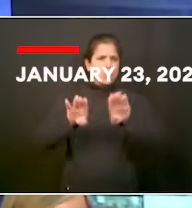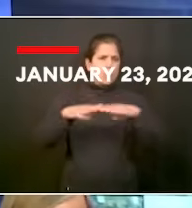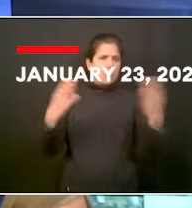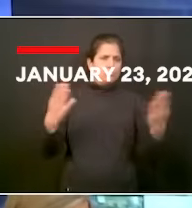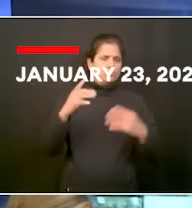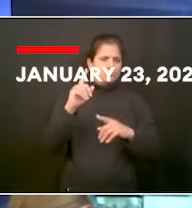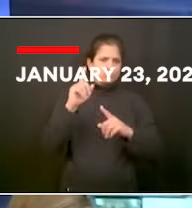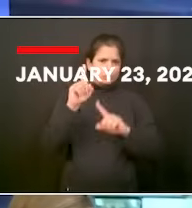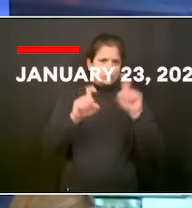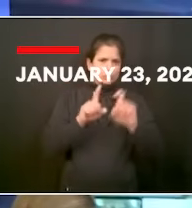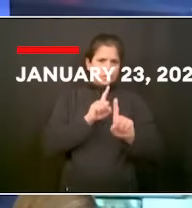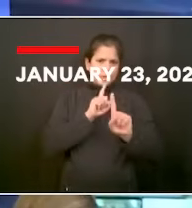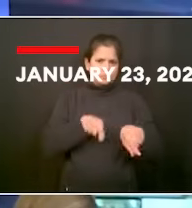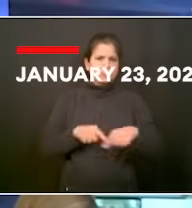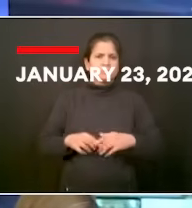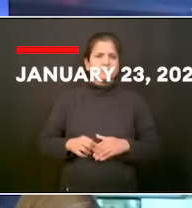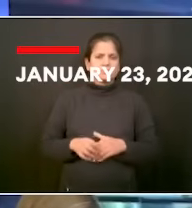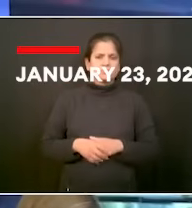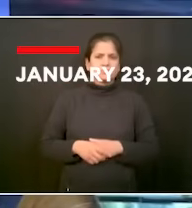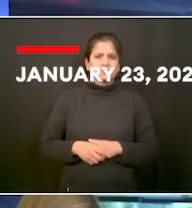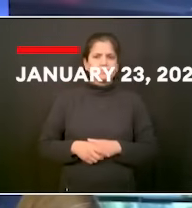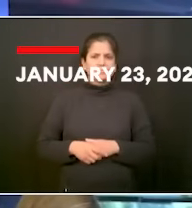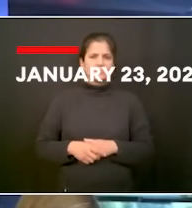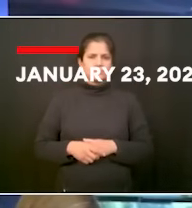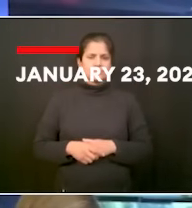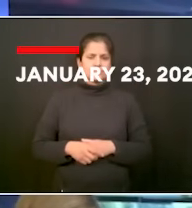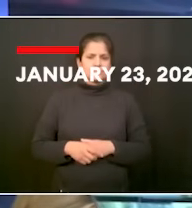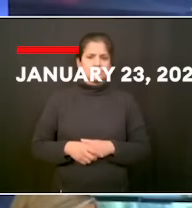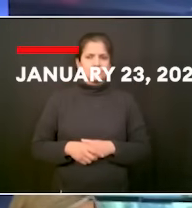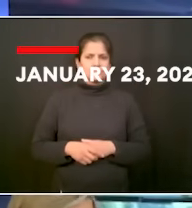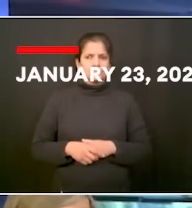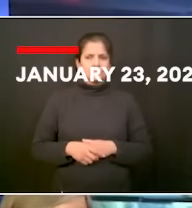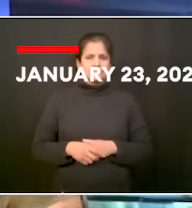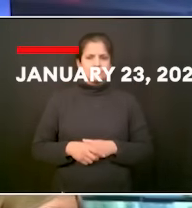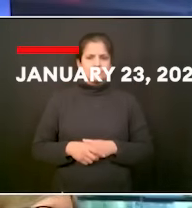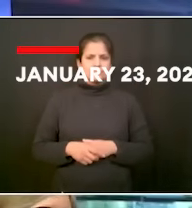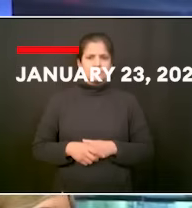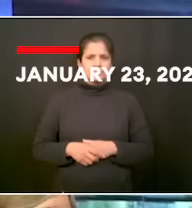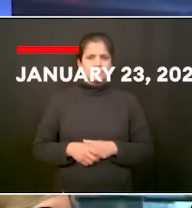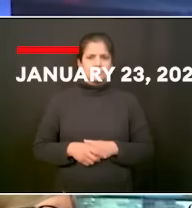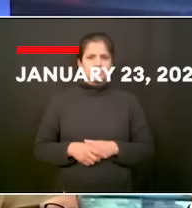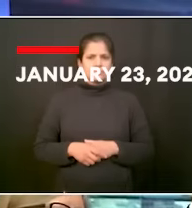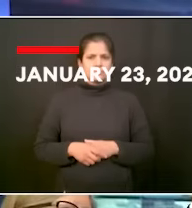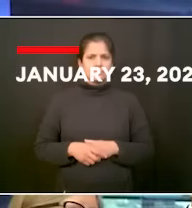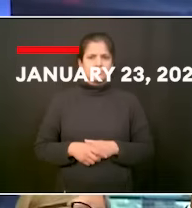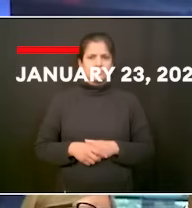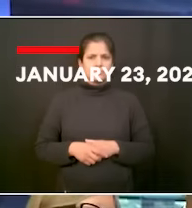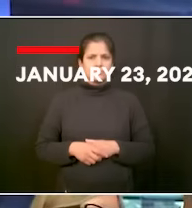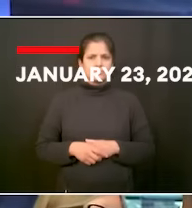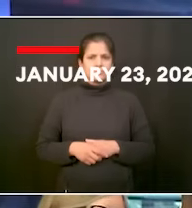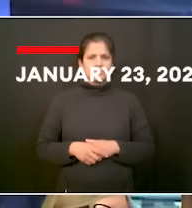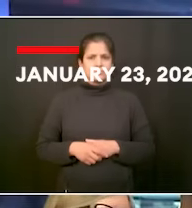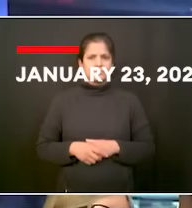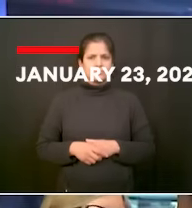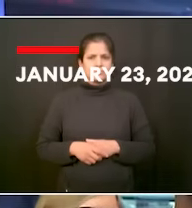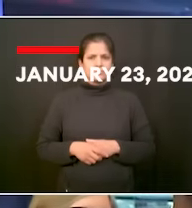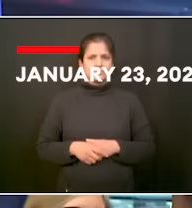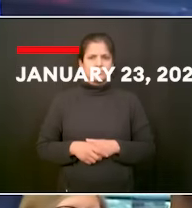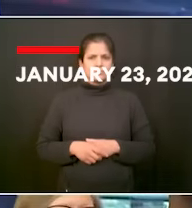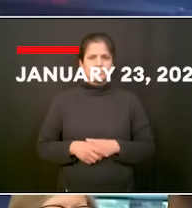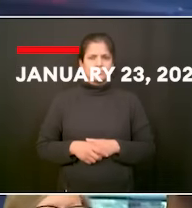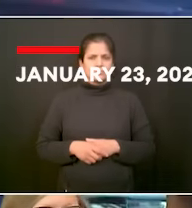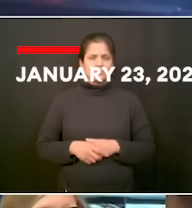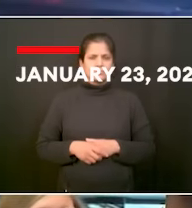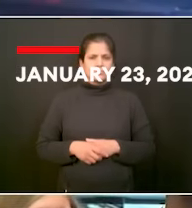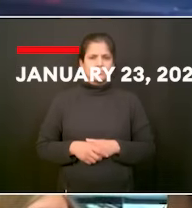spoken to parents and teachers. The only guidance they've received is bring your devices home and we'll let you know by noon Sunday what's going to happen. What have